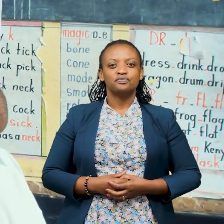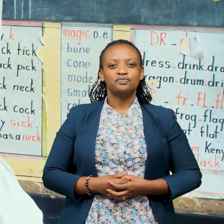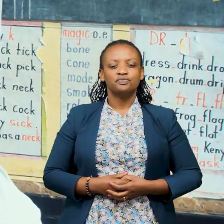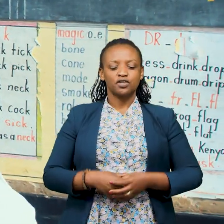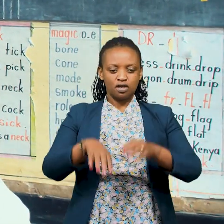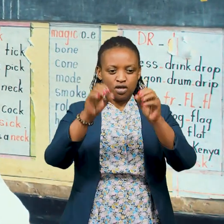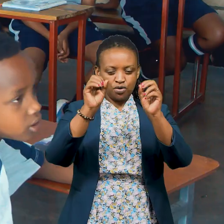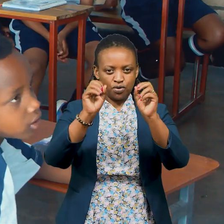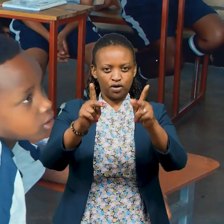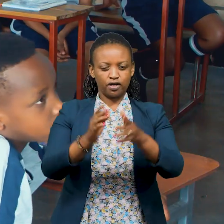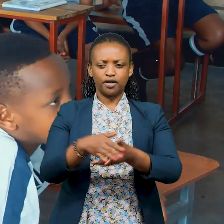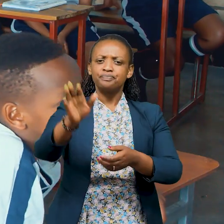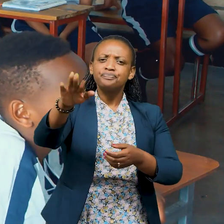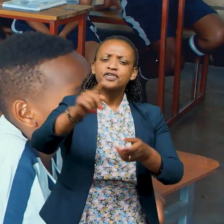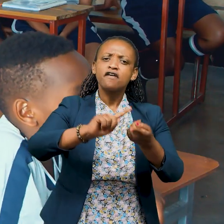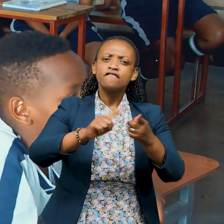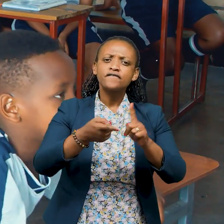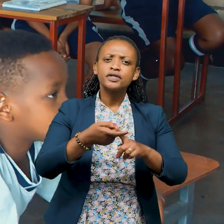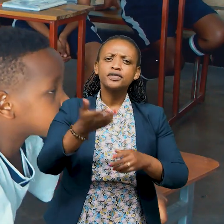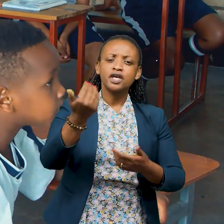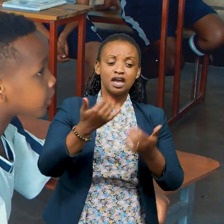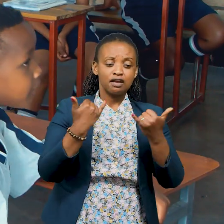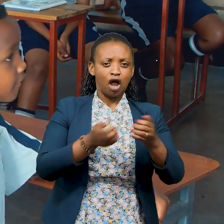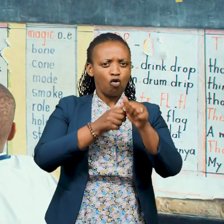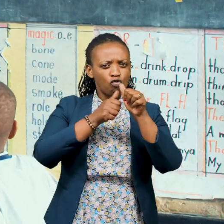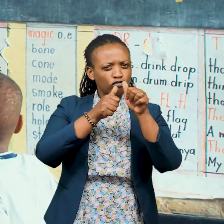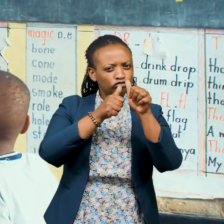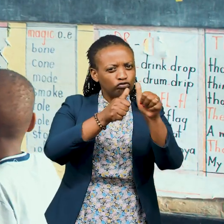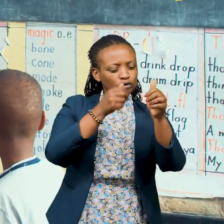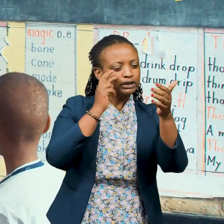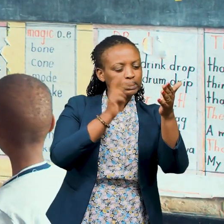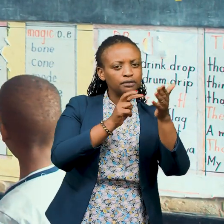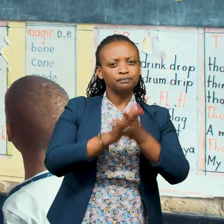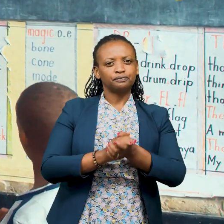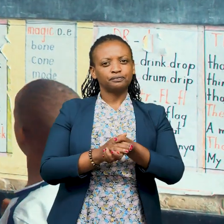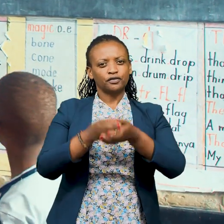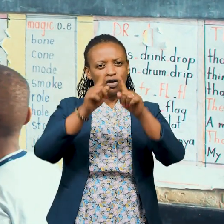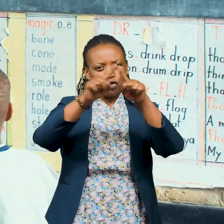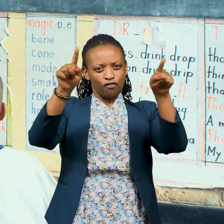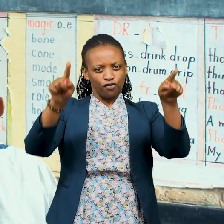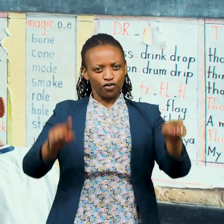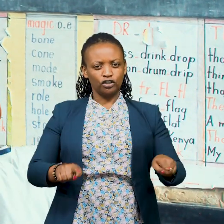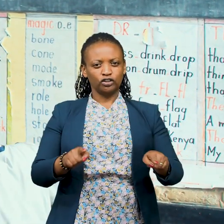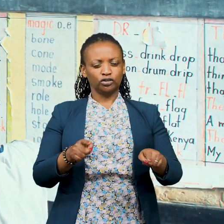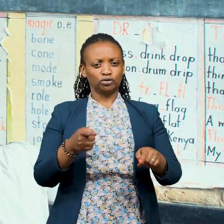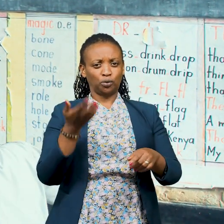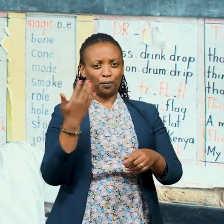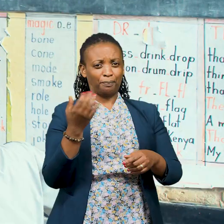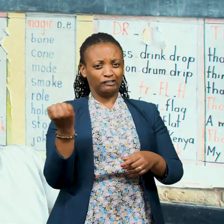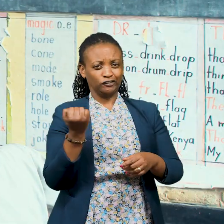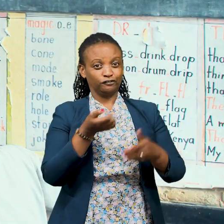Okay, friends, let us follow this chart here. Let us follow this chart